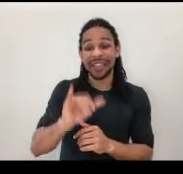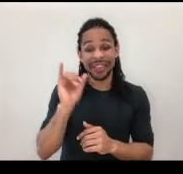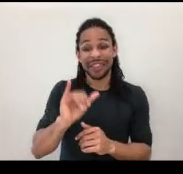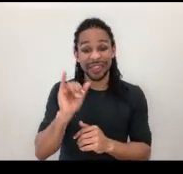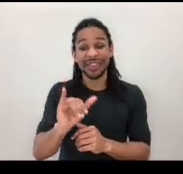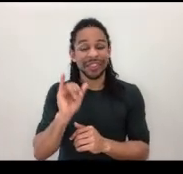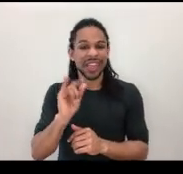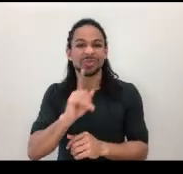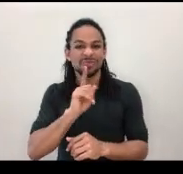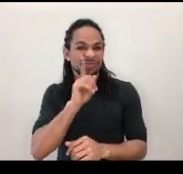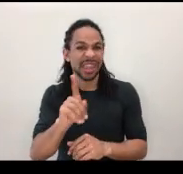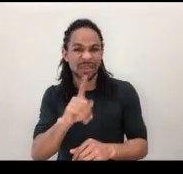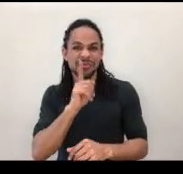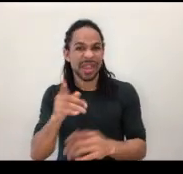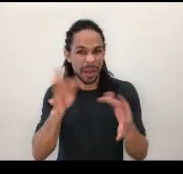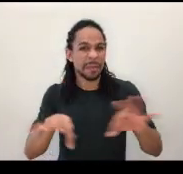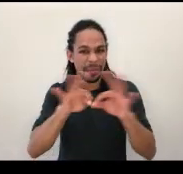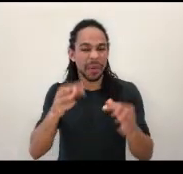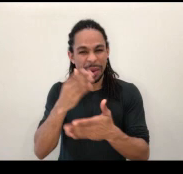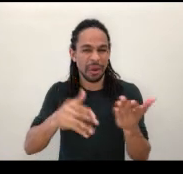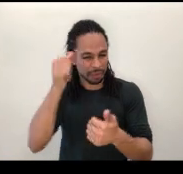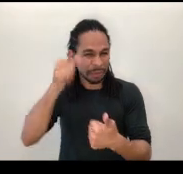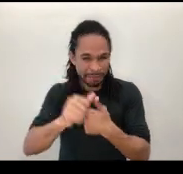that's not enough.